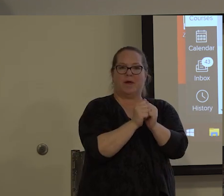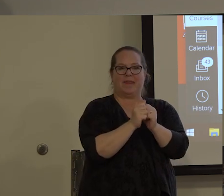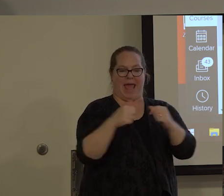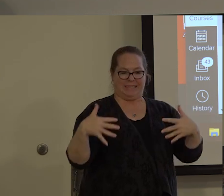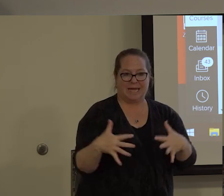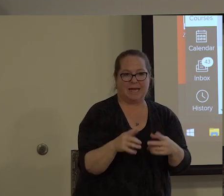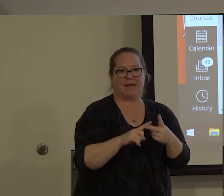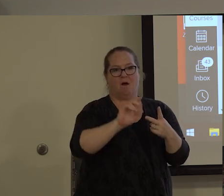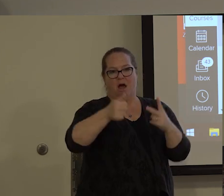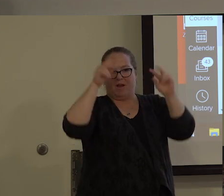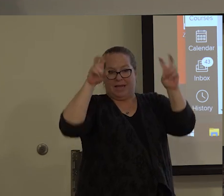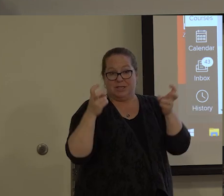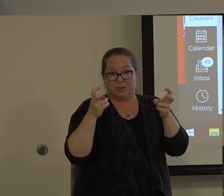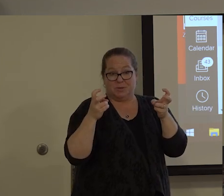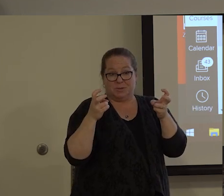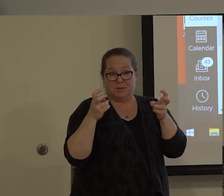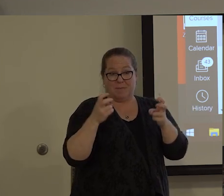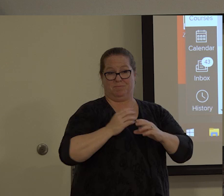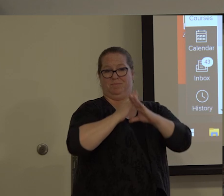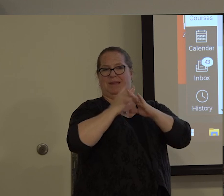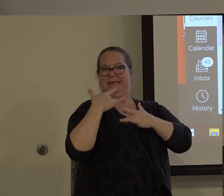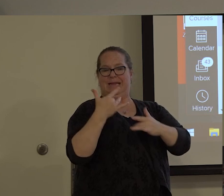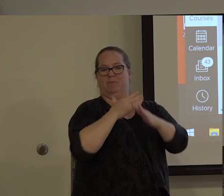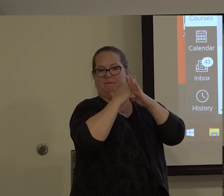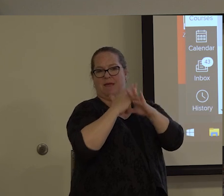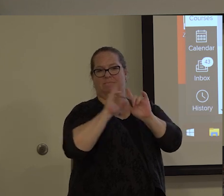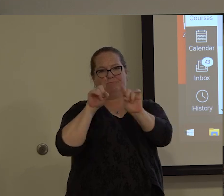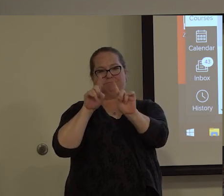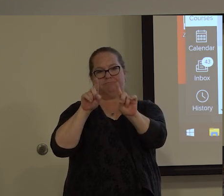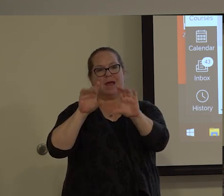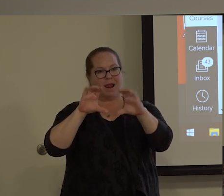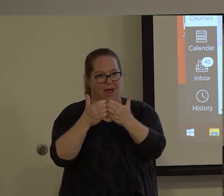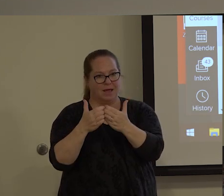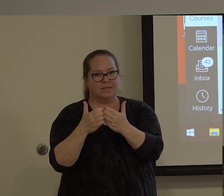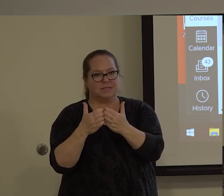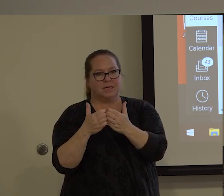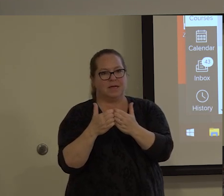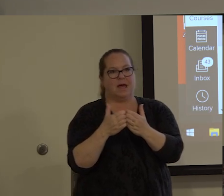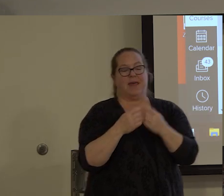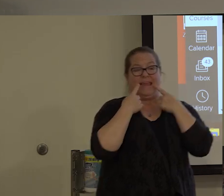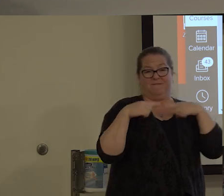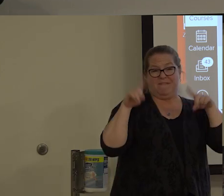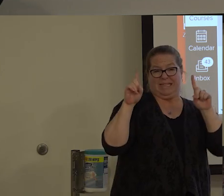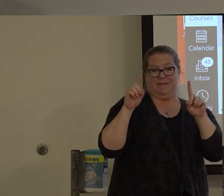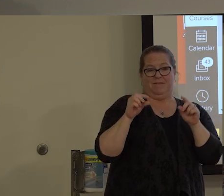other issues that prevent them from learning in a traditional classroom. And as far as the effective method goes,